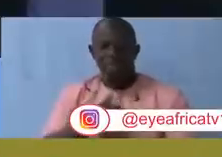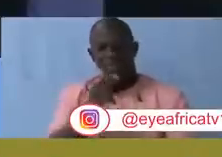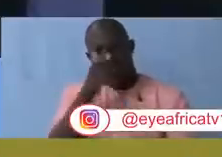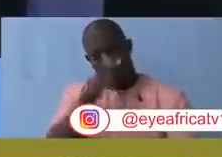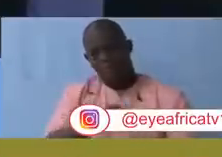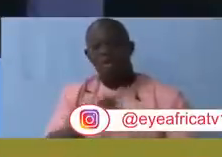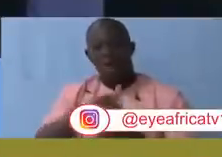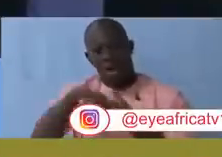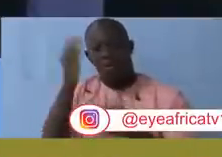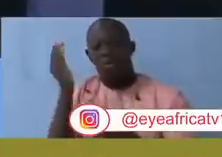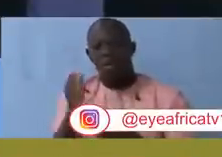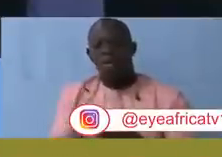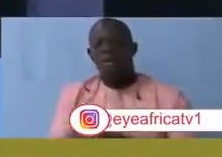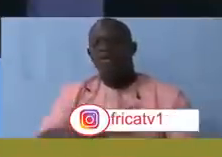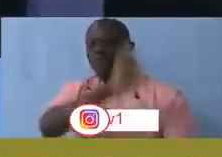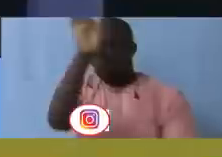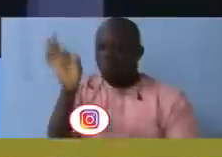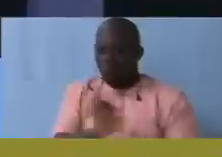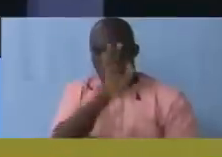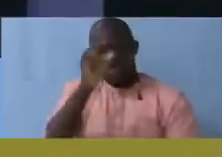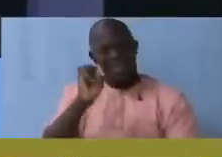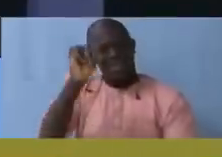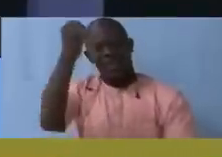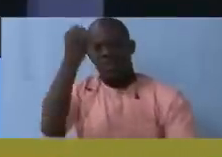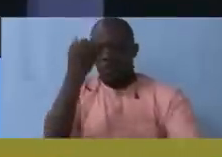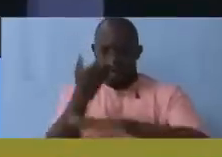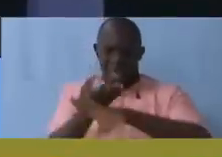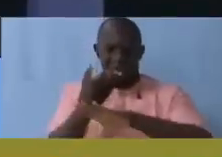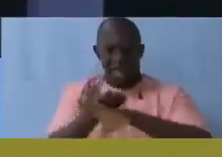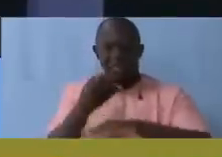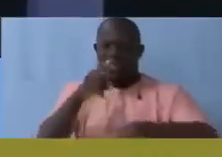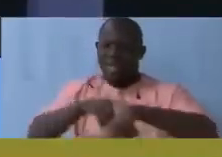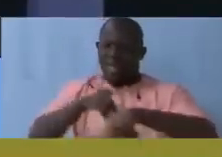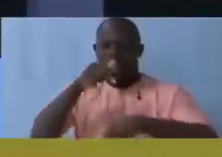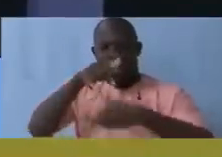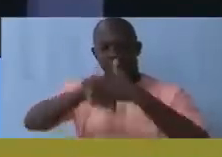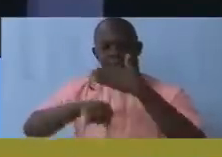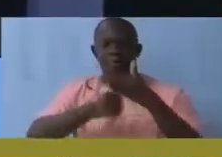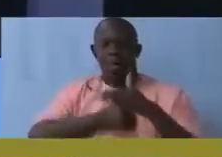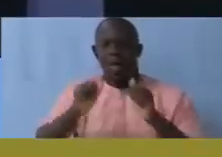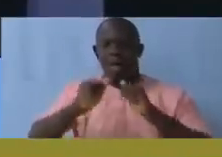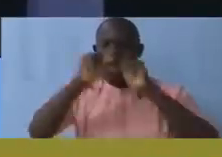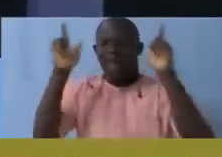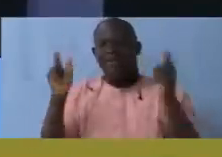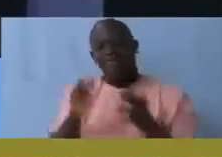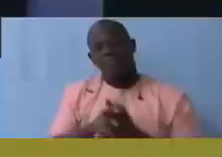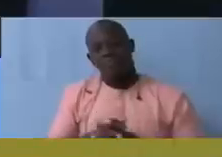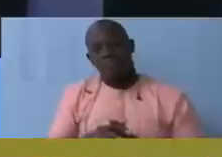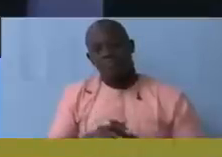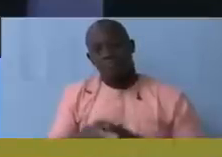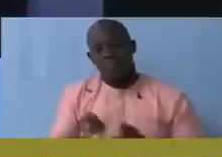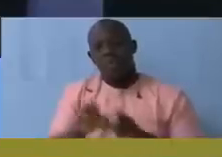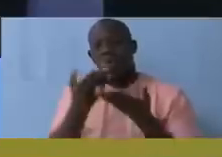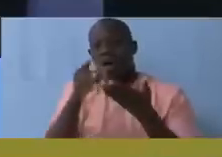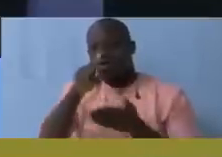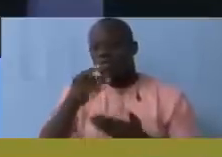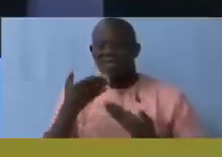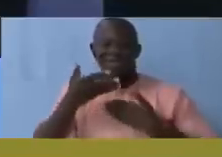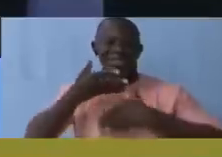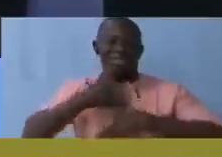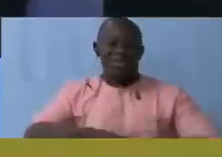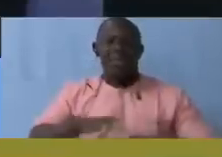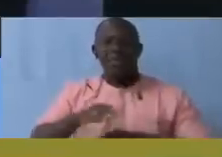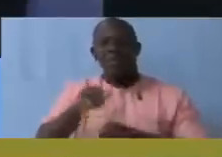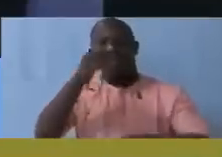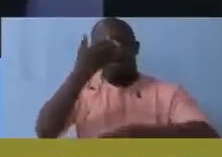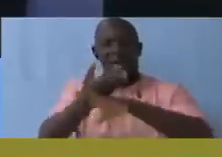most depressing period of my life, if you could ever imagine. Why was it so depressing? Of course